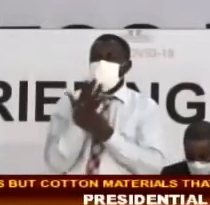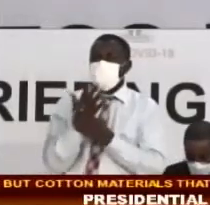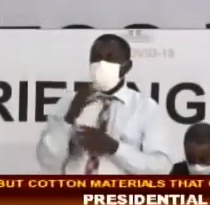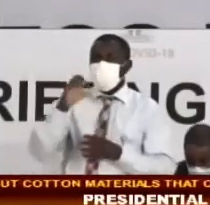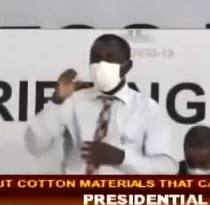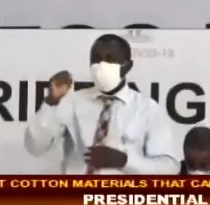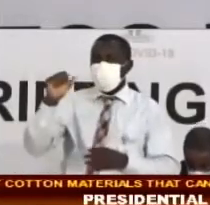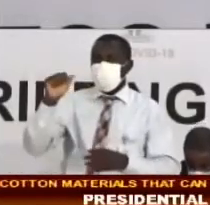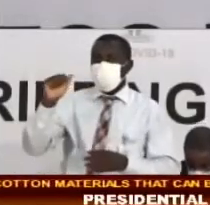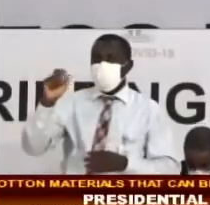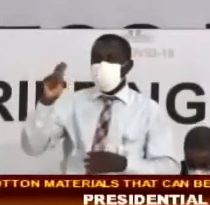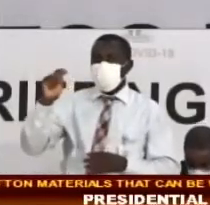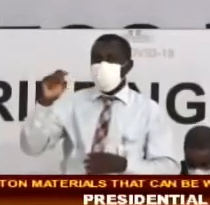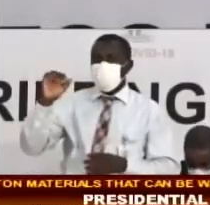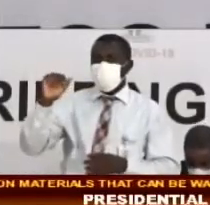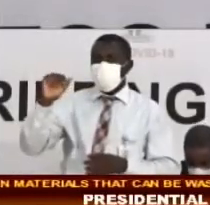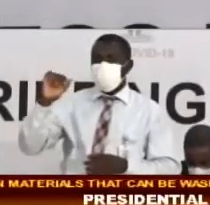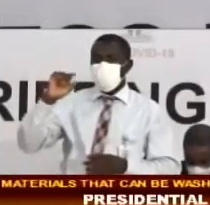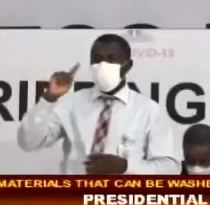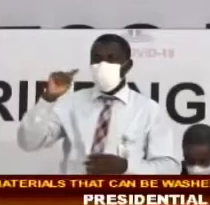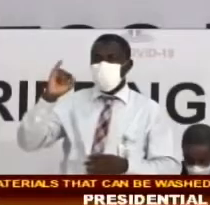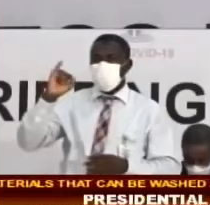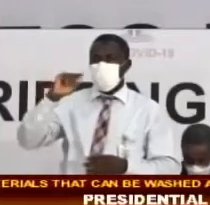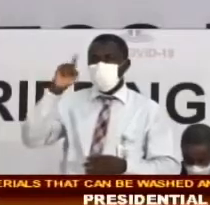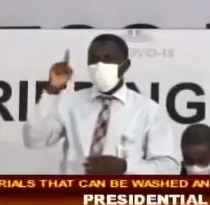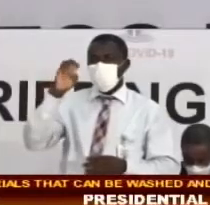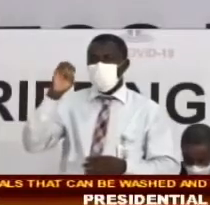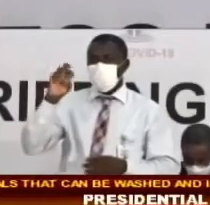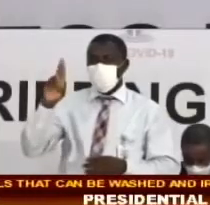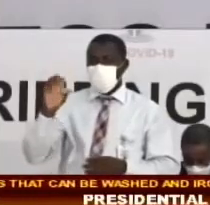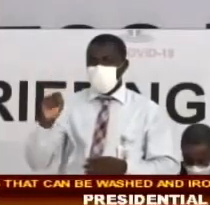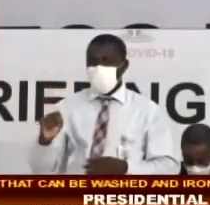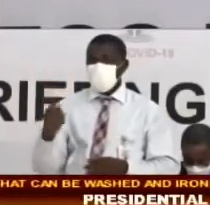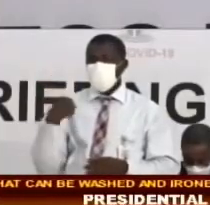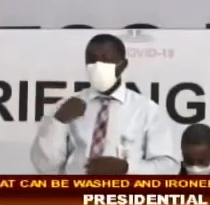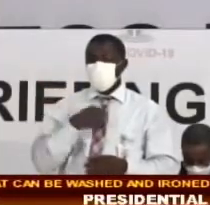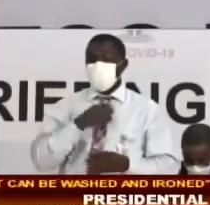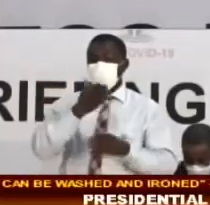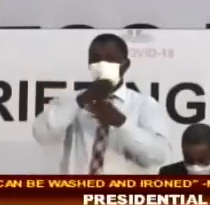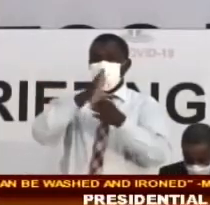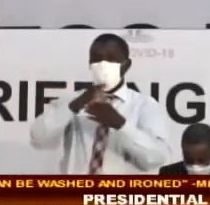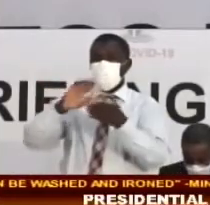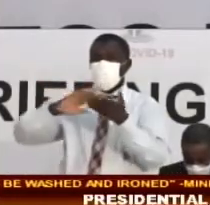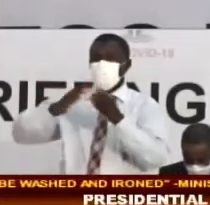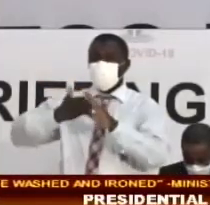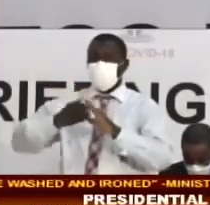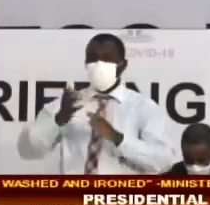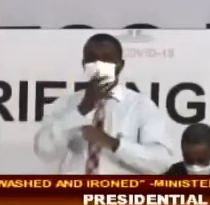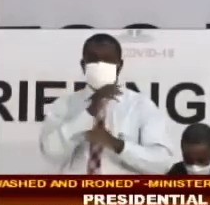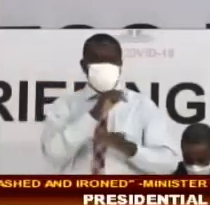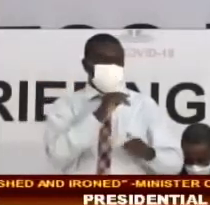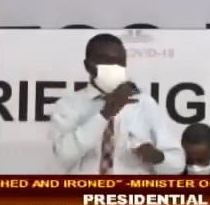the containment of the virus, and we are distributing this to communities and high-risk areas,